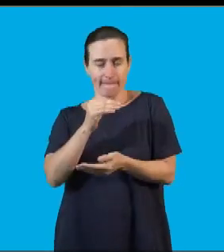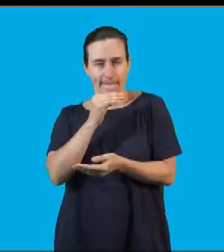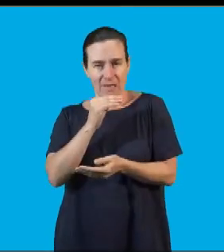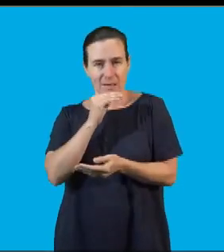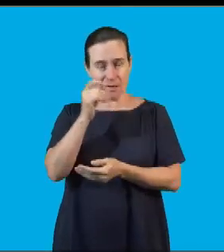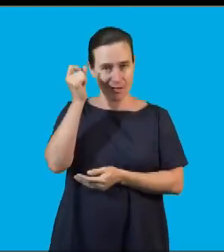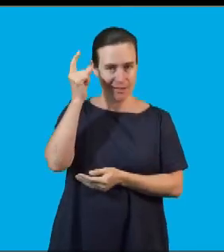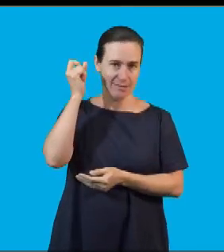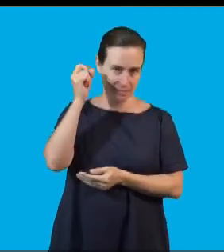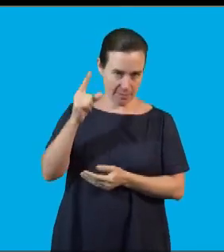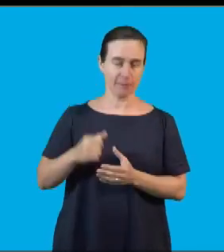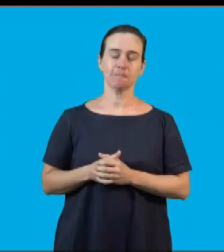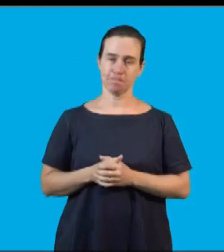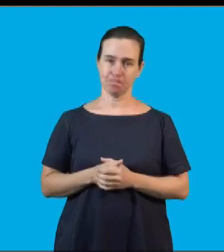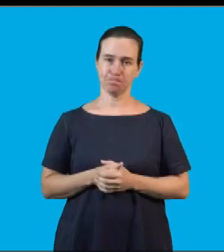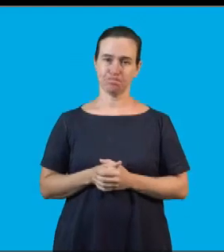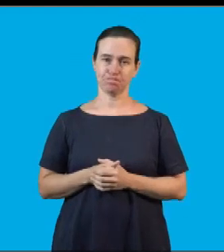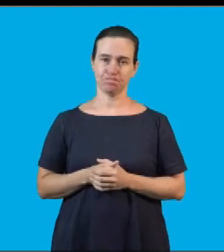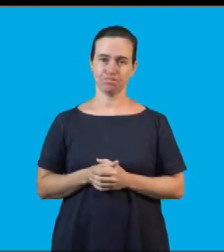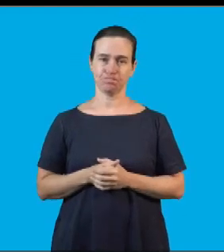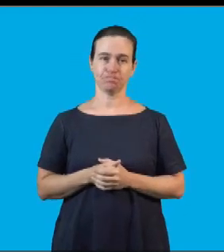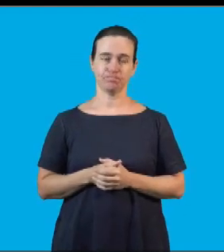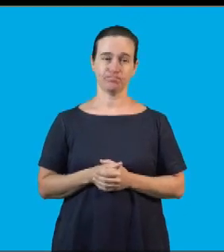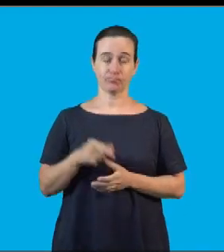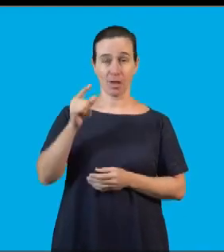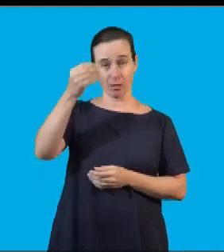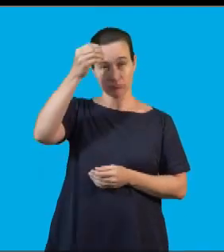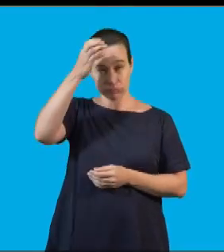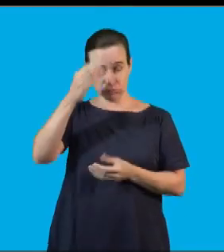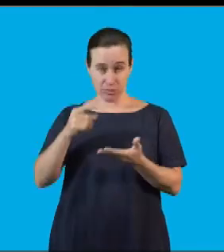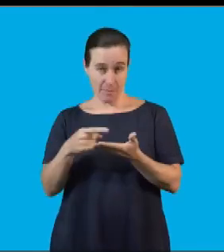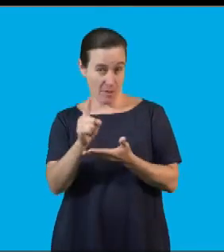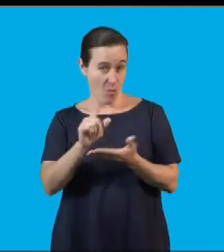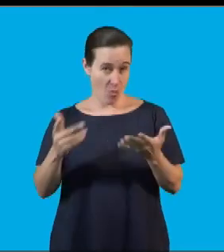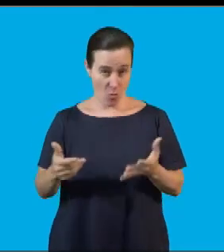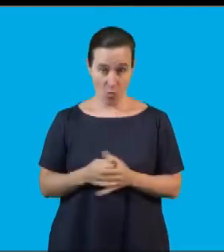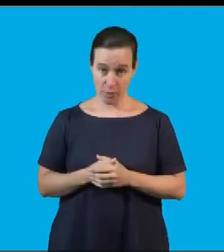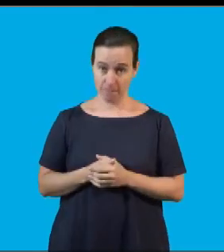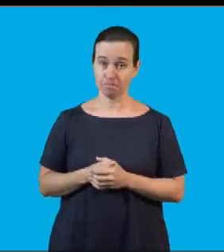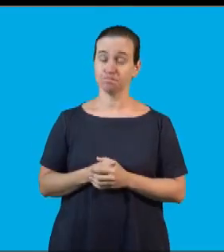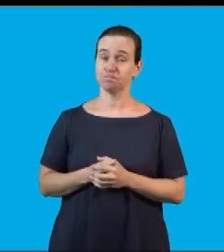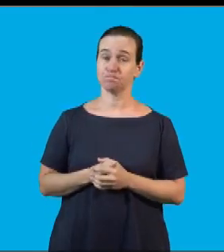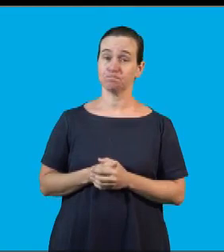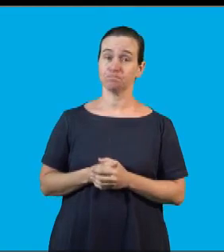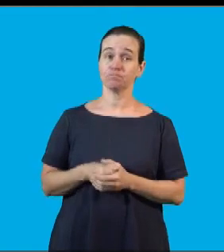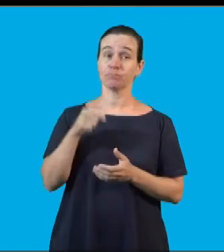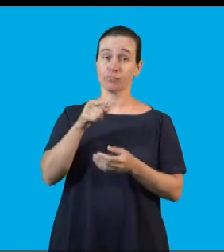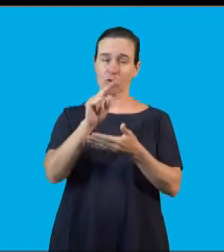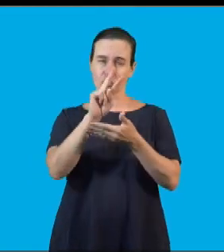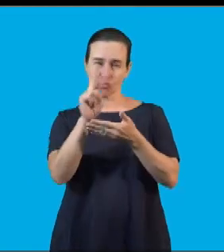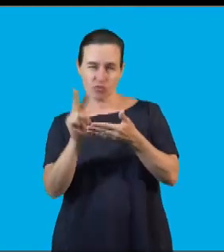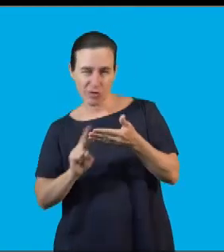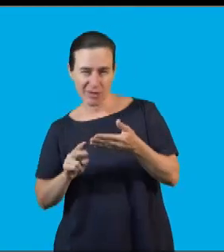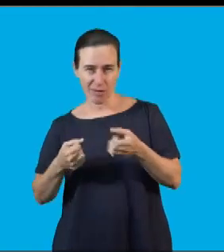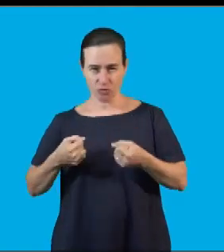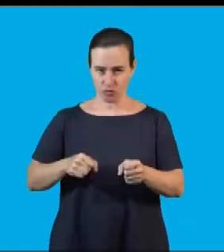for meaning and understanding. Our concept map consists of the following. We're going to focus on